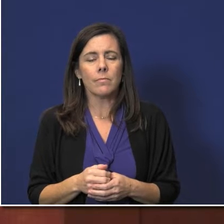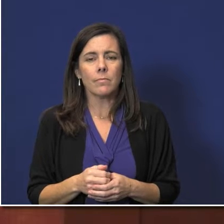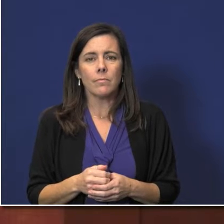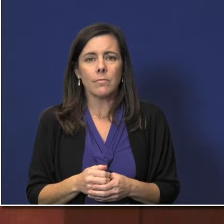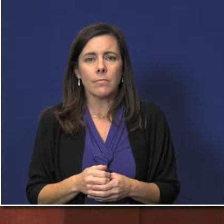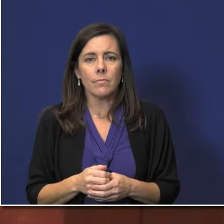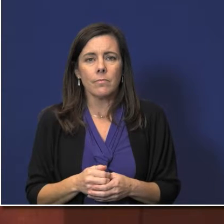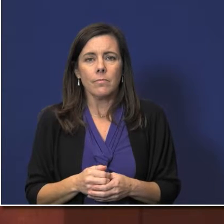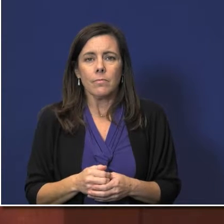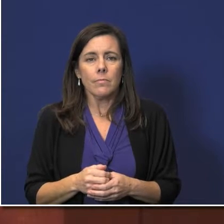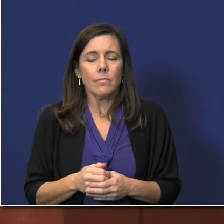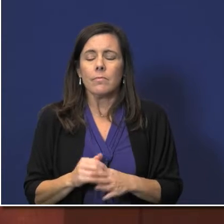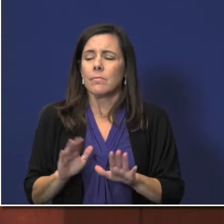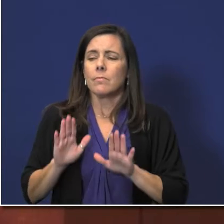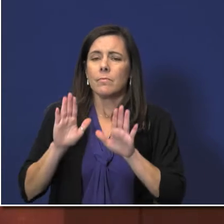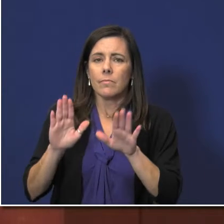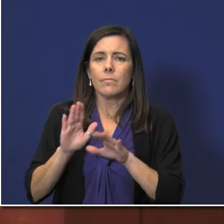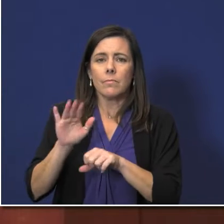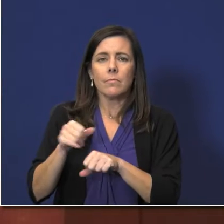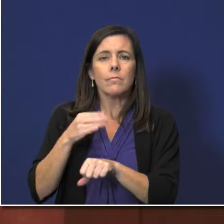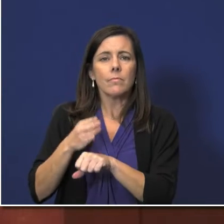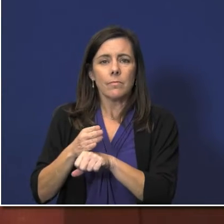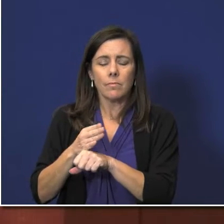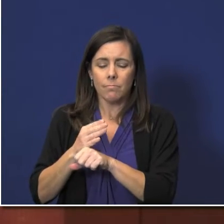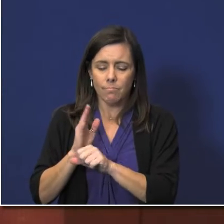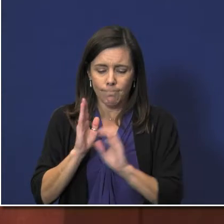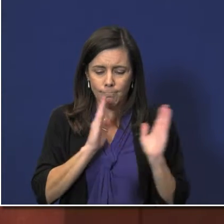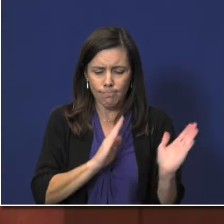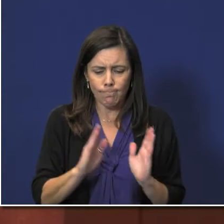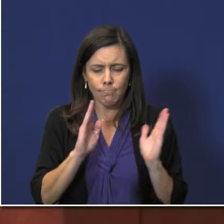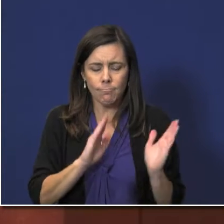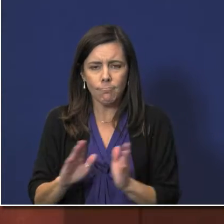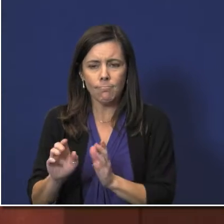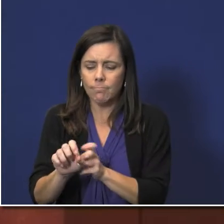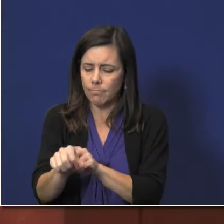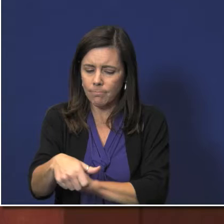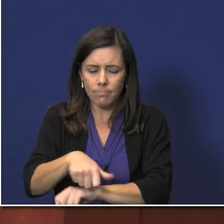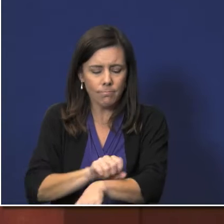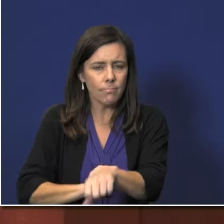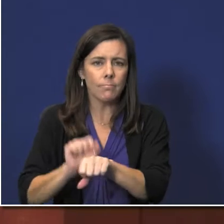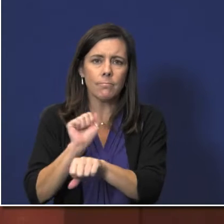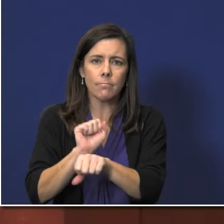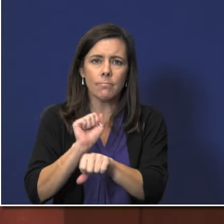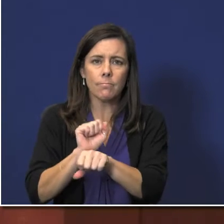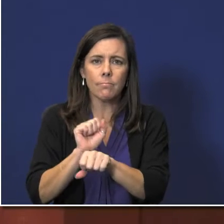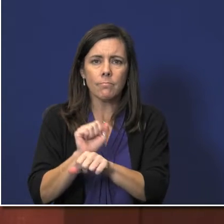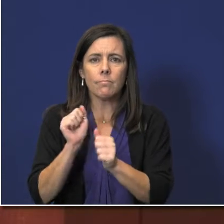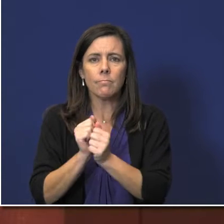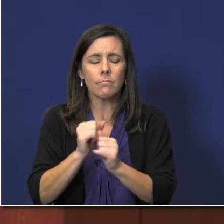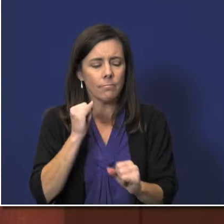a superb job in planning and working with our local campuses.